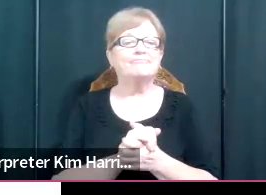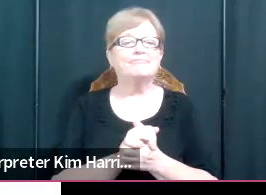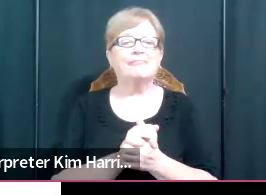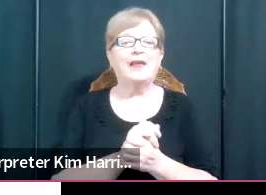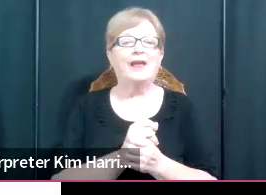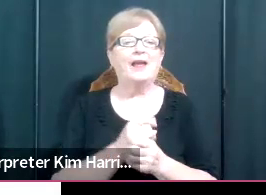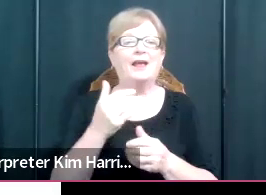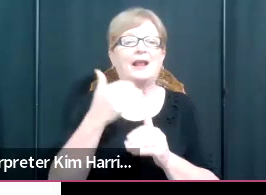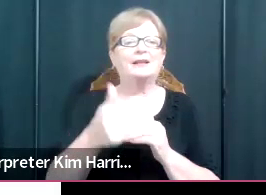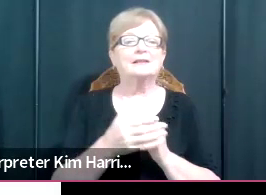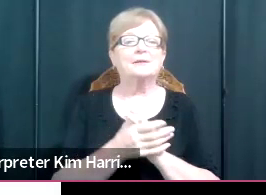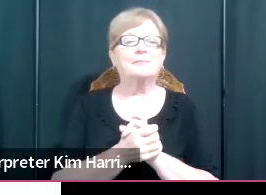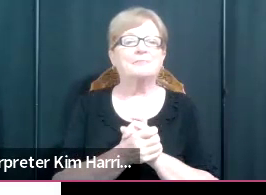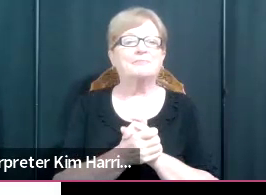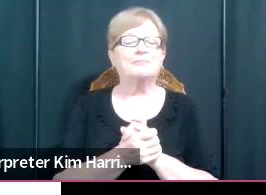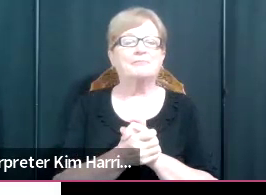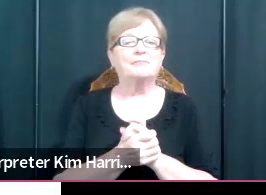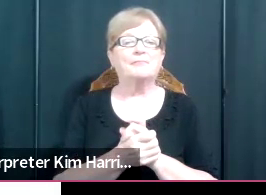Next slide.